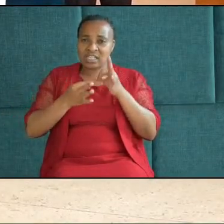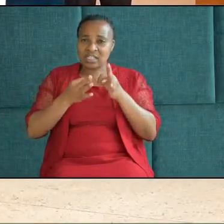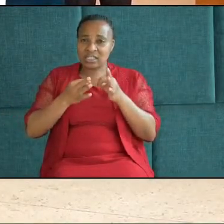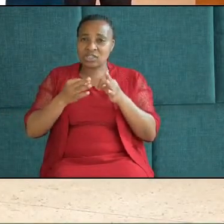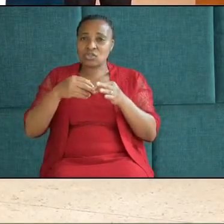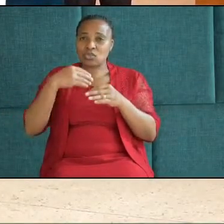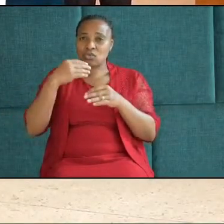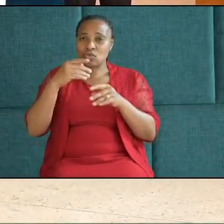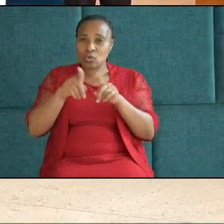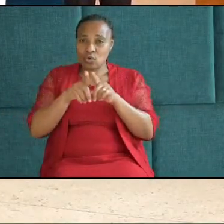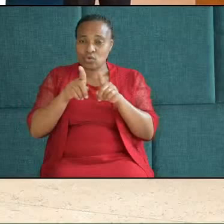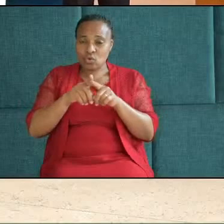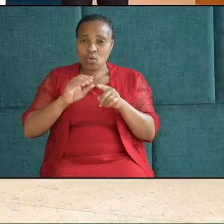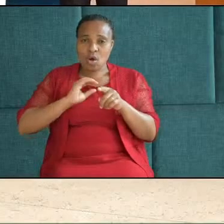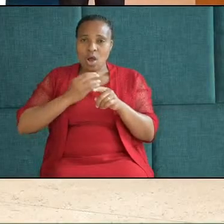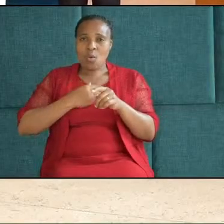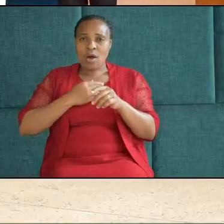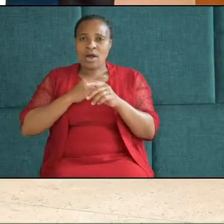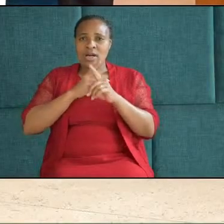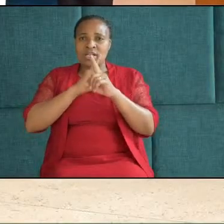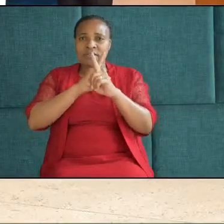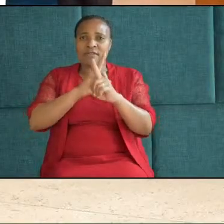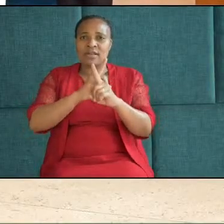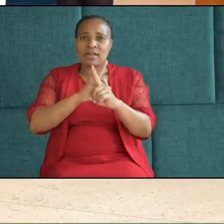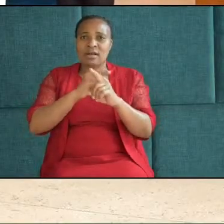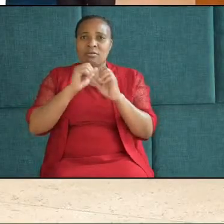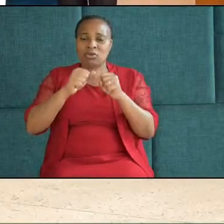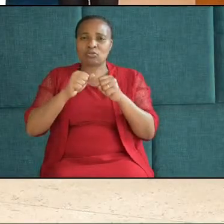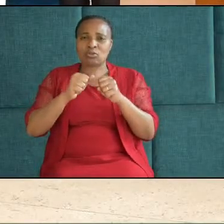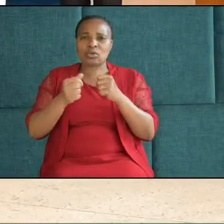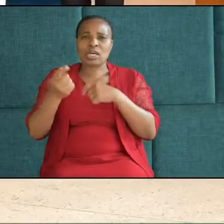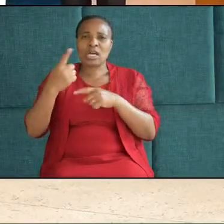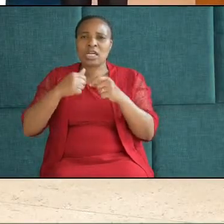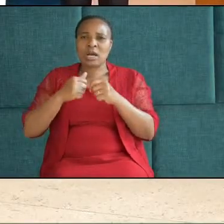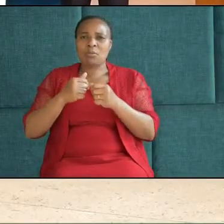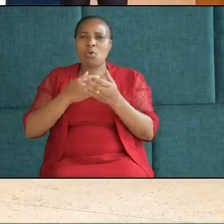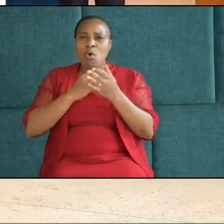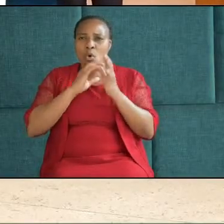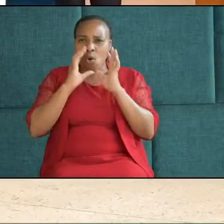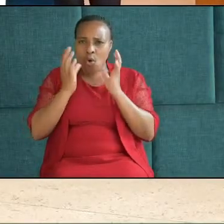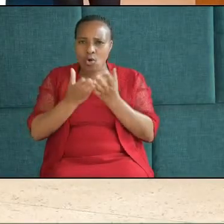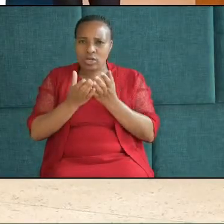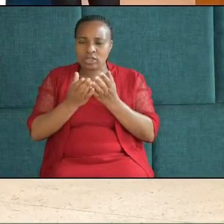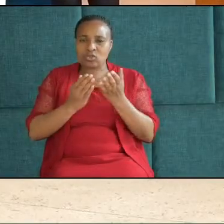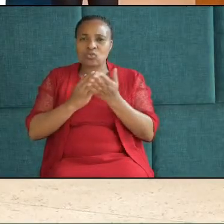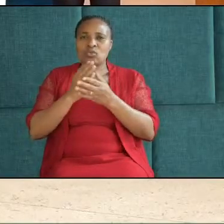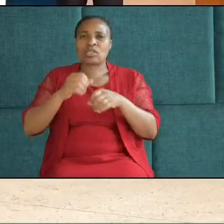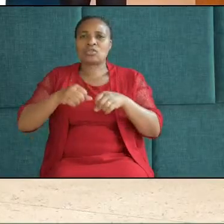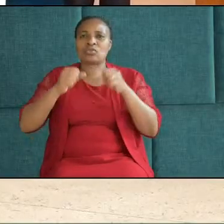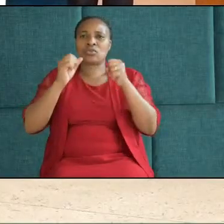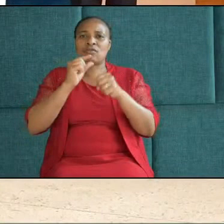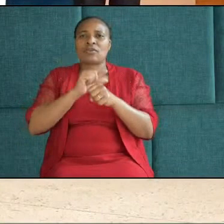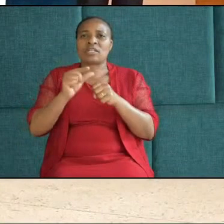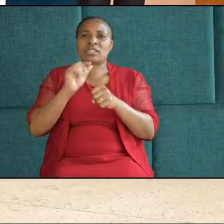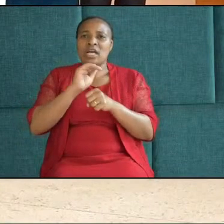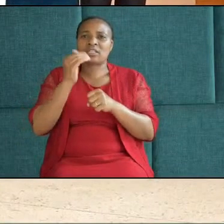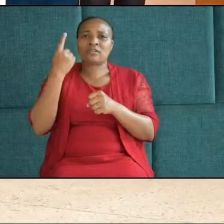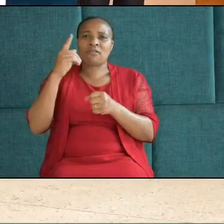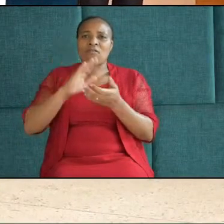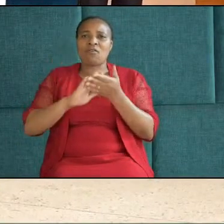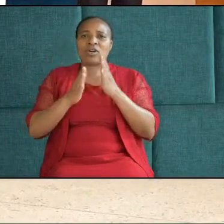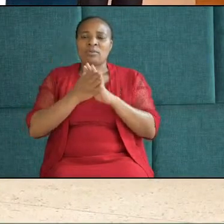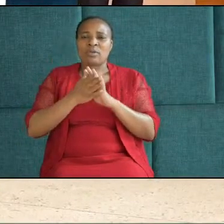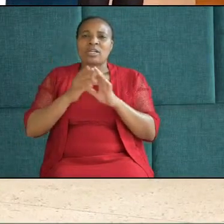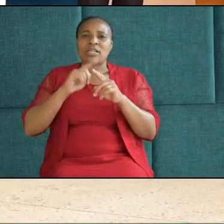That means we can come boldly to the throne of grace and ask for forgiveness, and we will